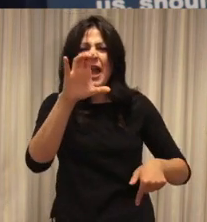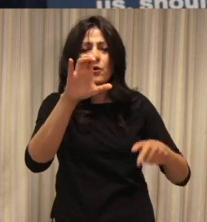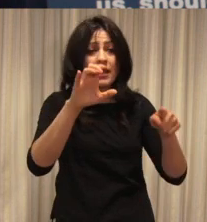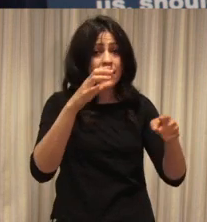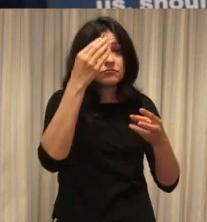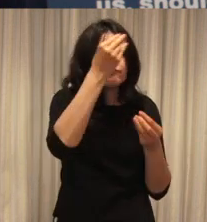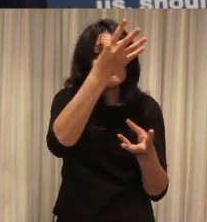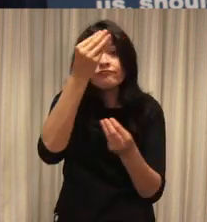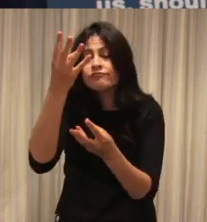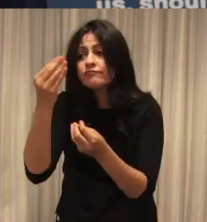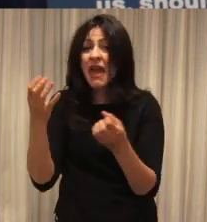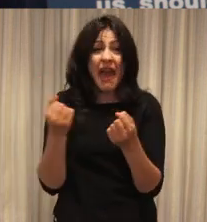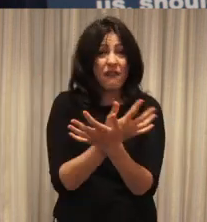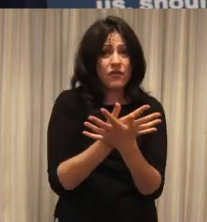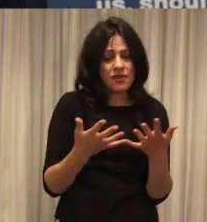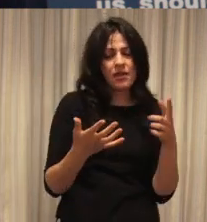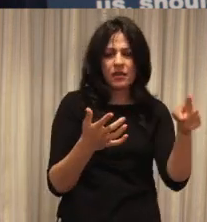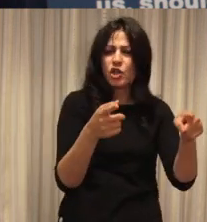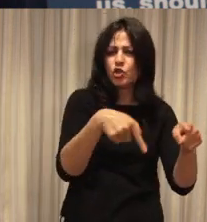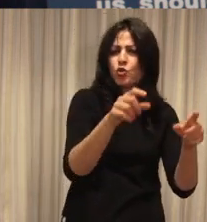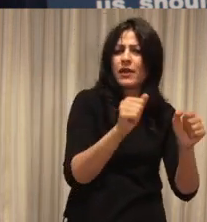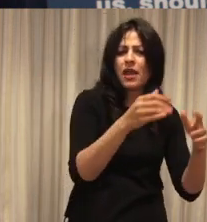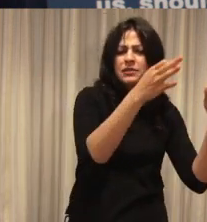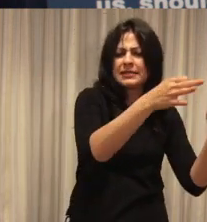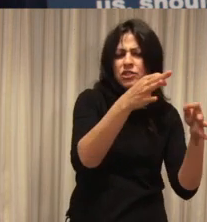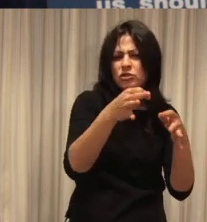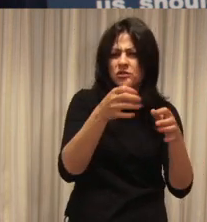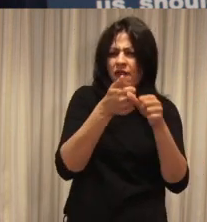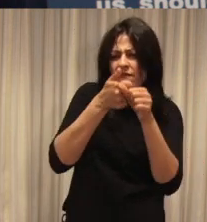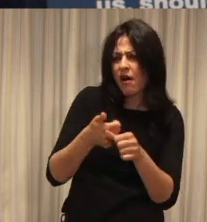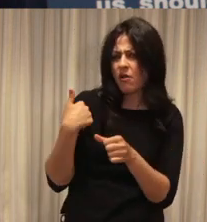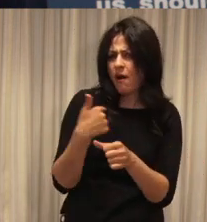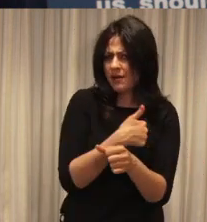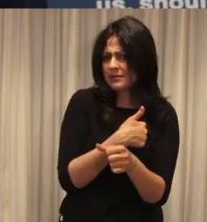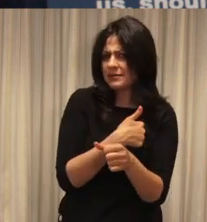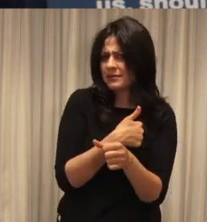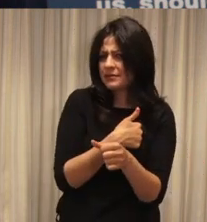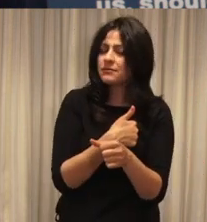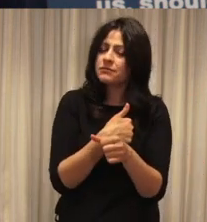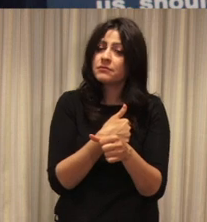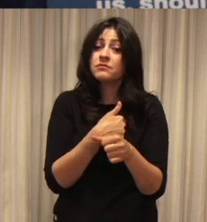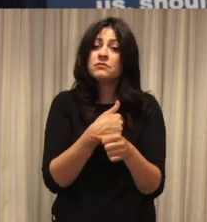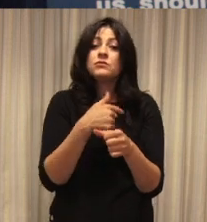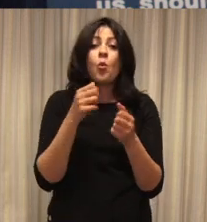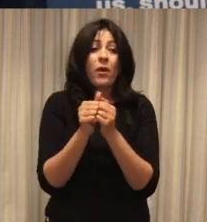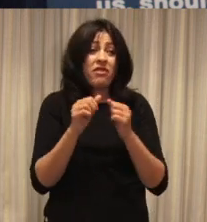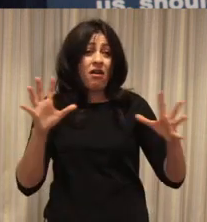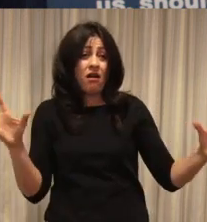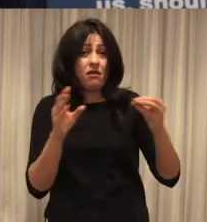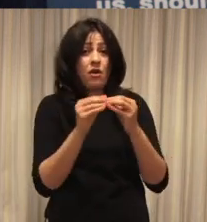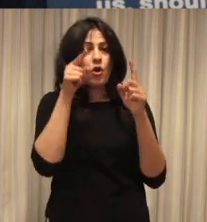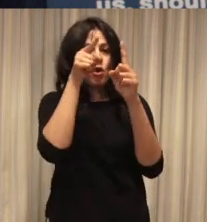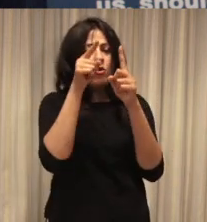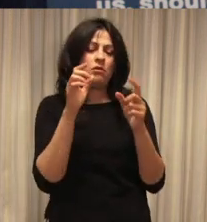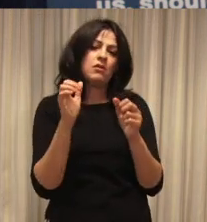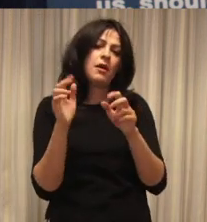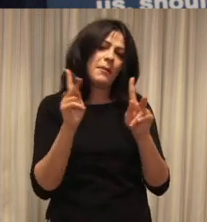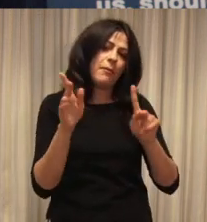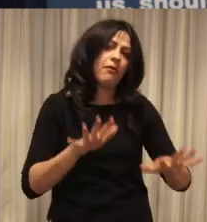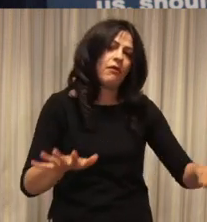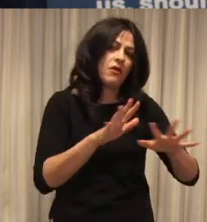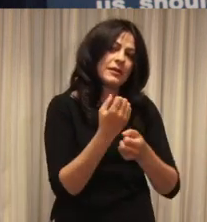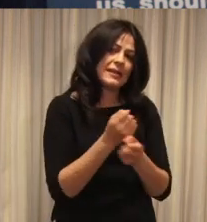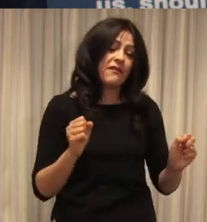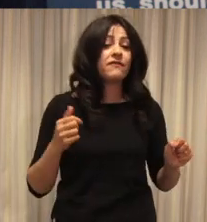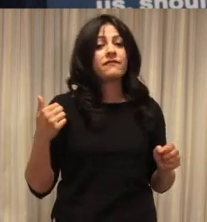right decisions along with the community to keep us all safe. And that starts with having good, accurate data. So we did a